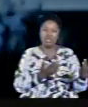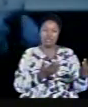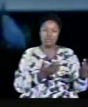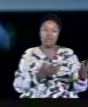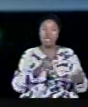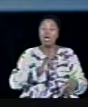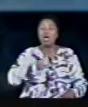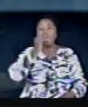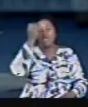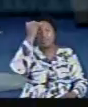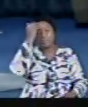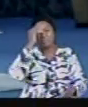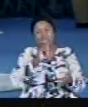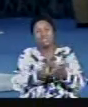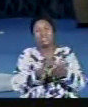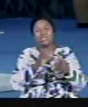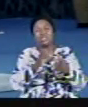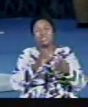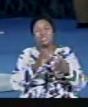people mention